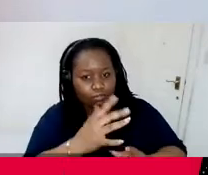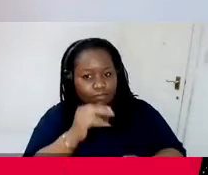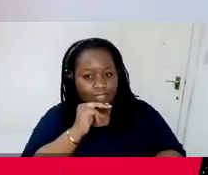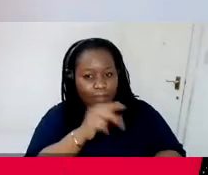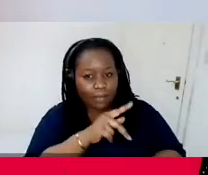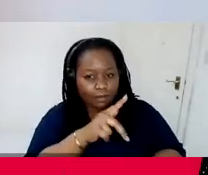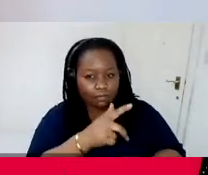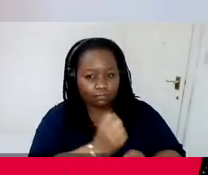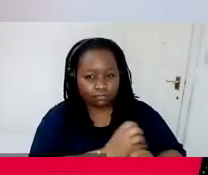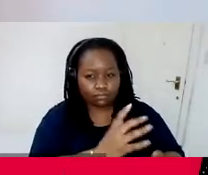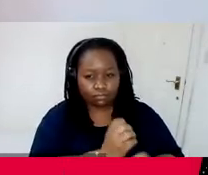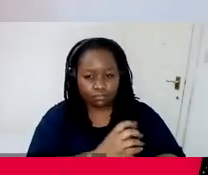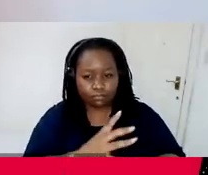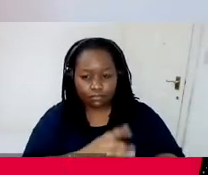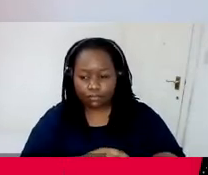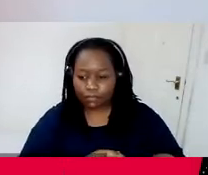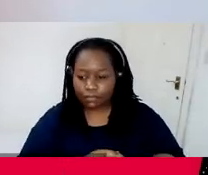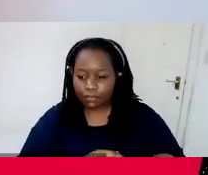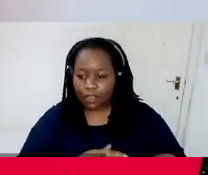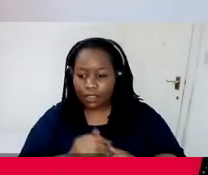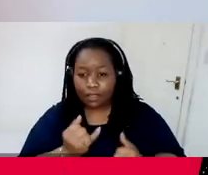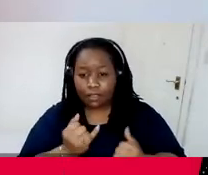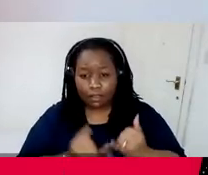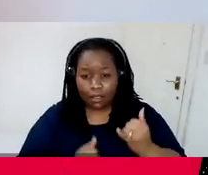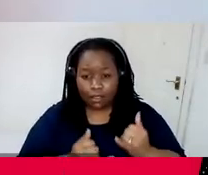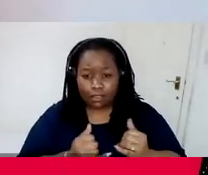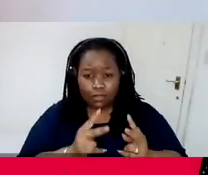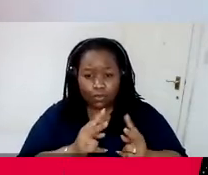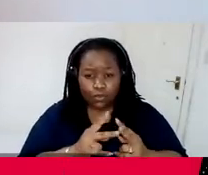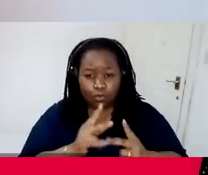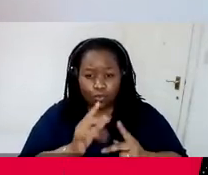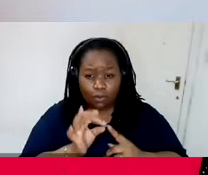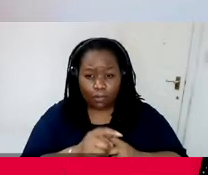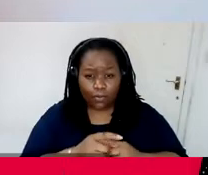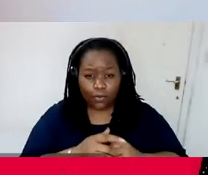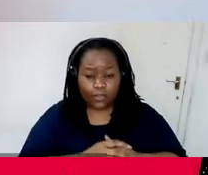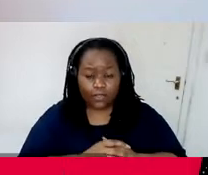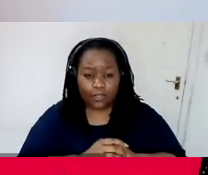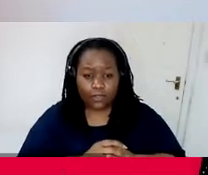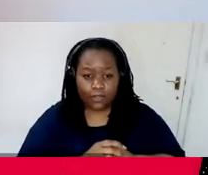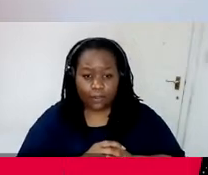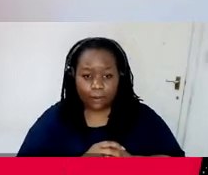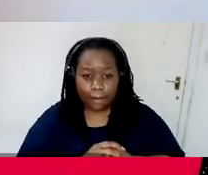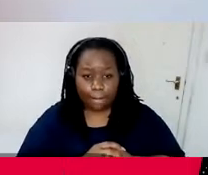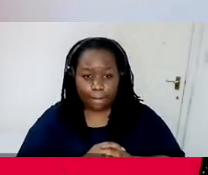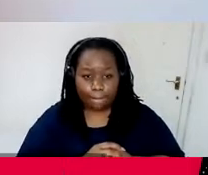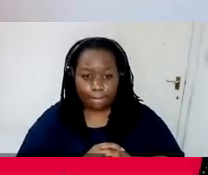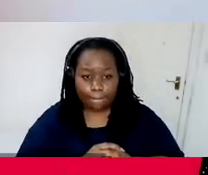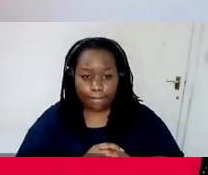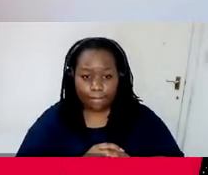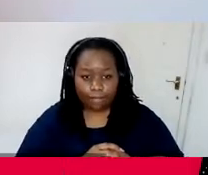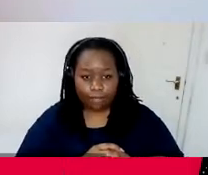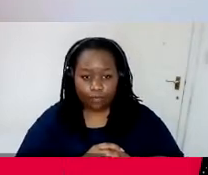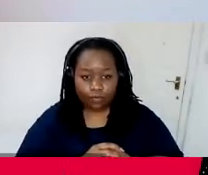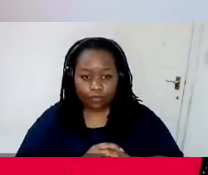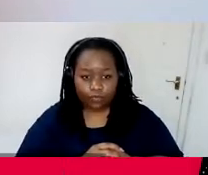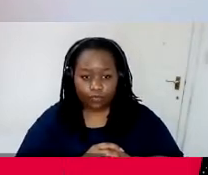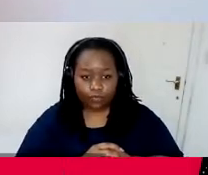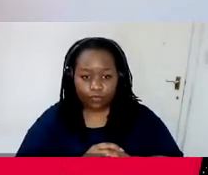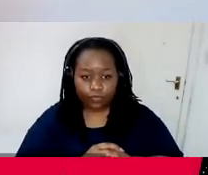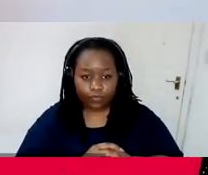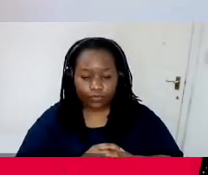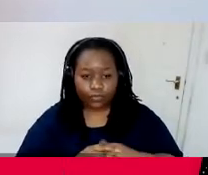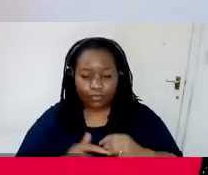The last two points that the international community can interfere to have positive impact in